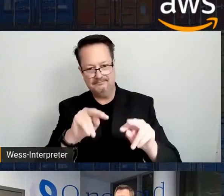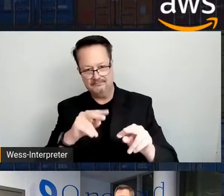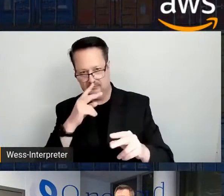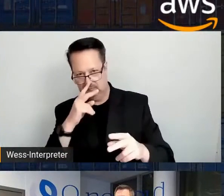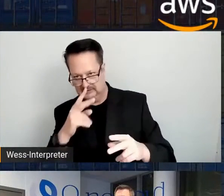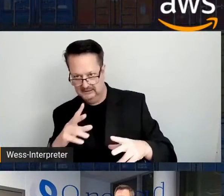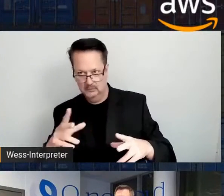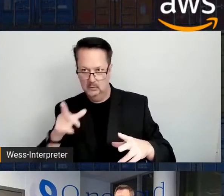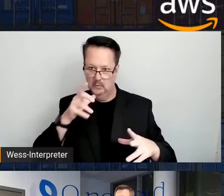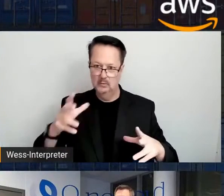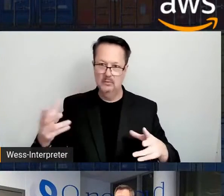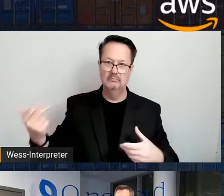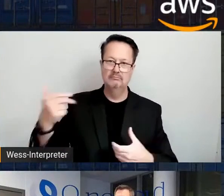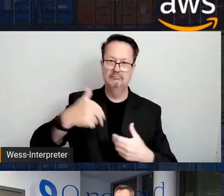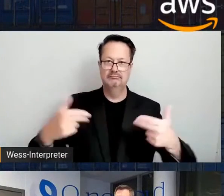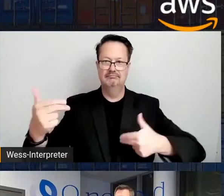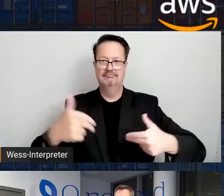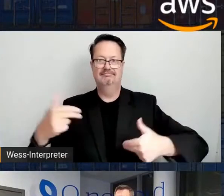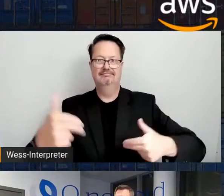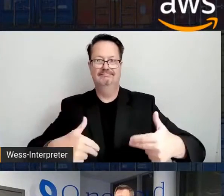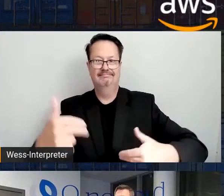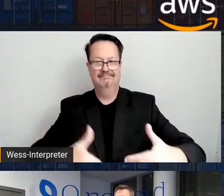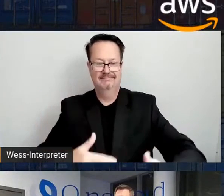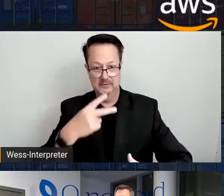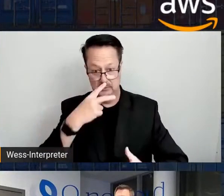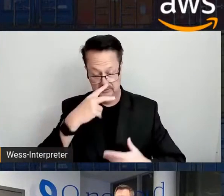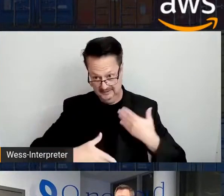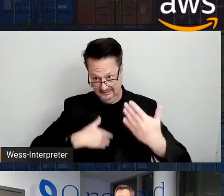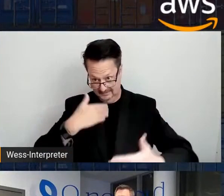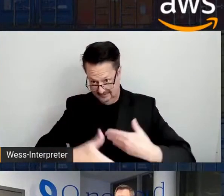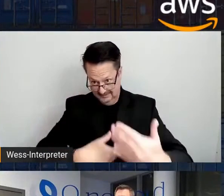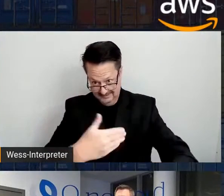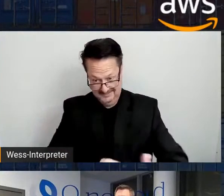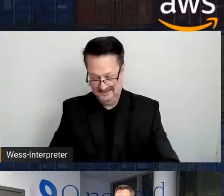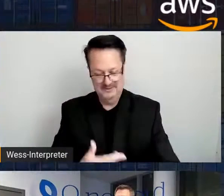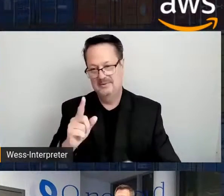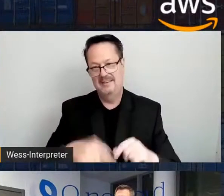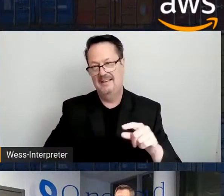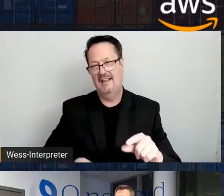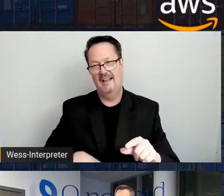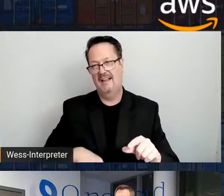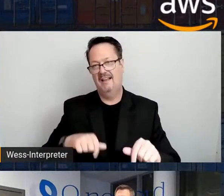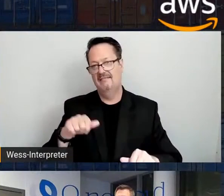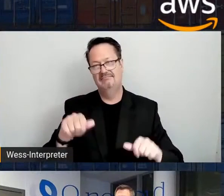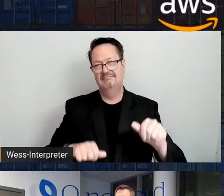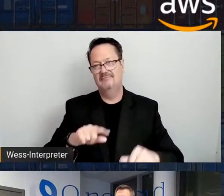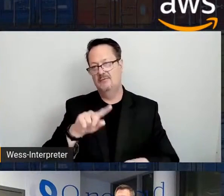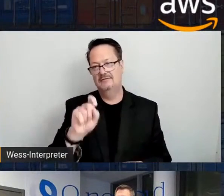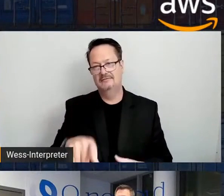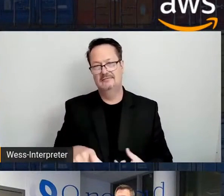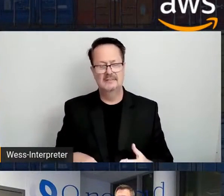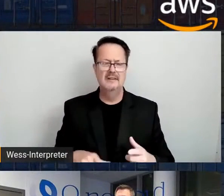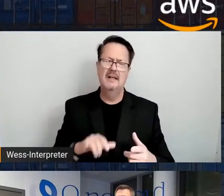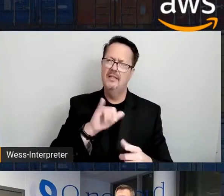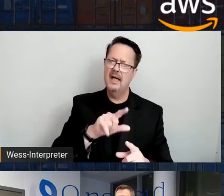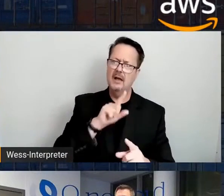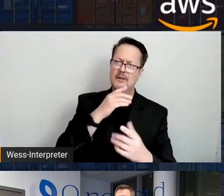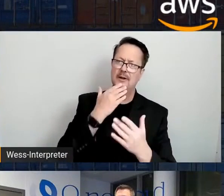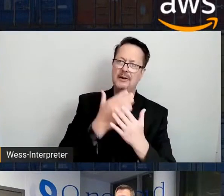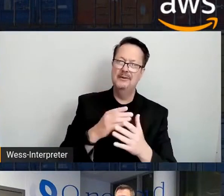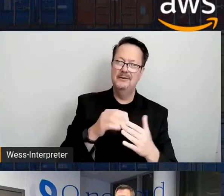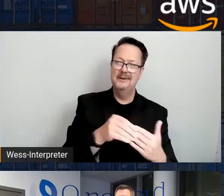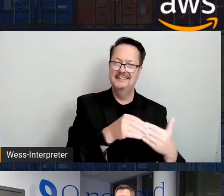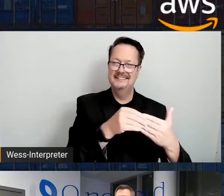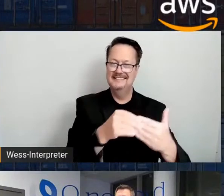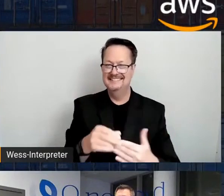it's the traction is unquestionable. Yeah, and that's actually a pretty good segue in terms